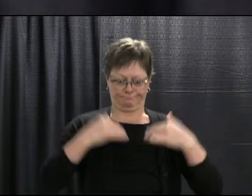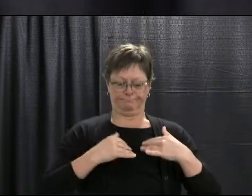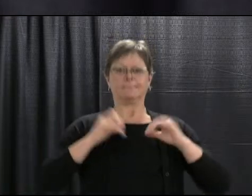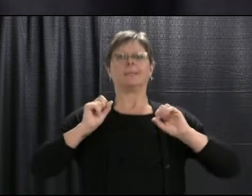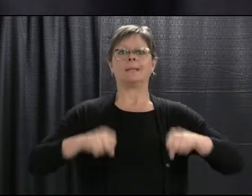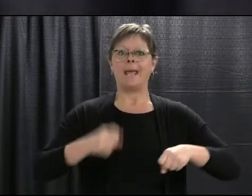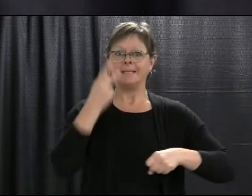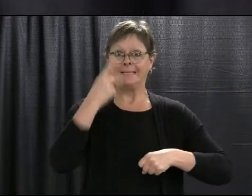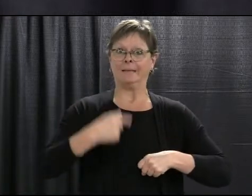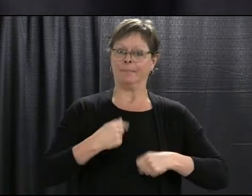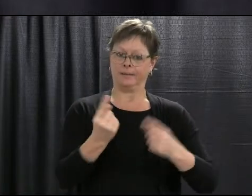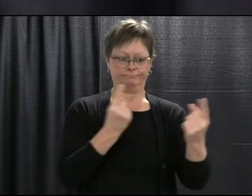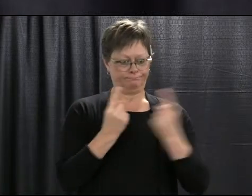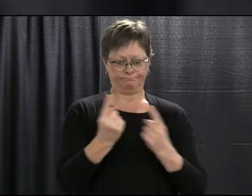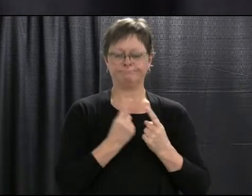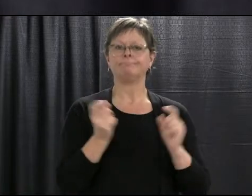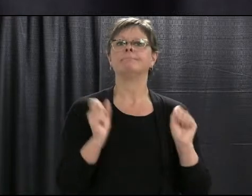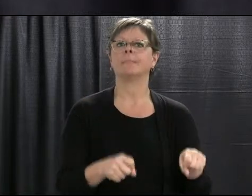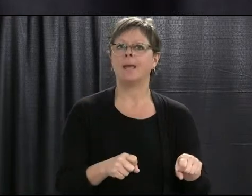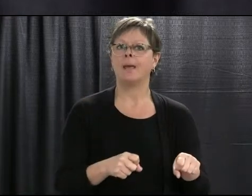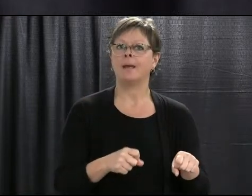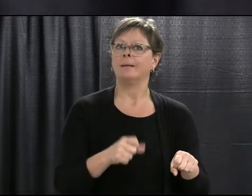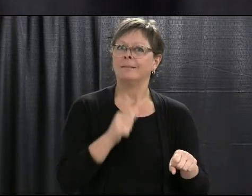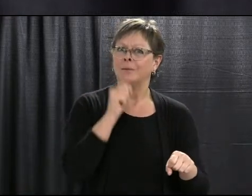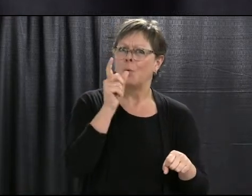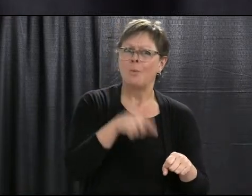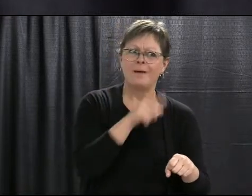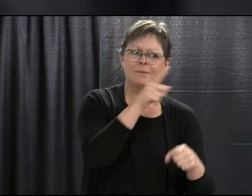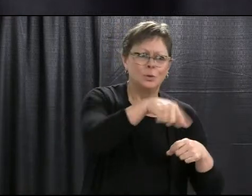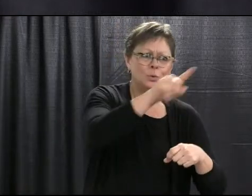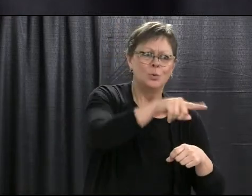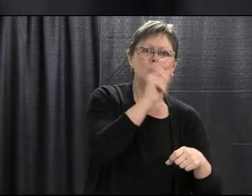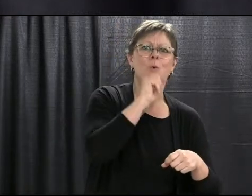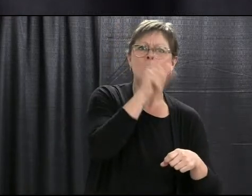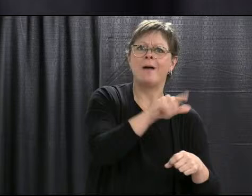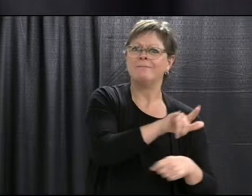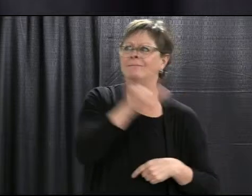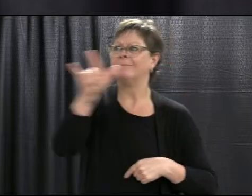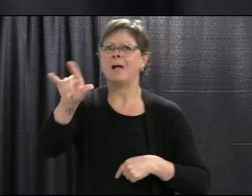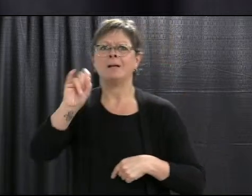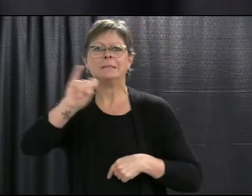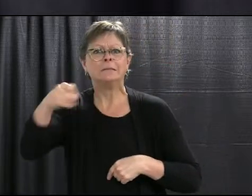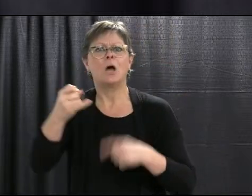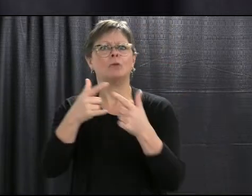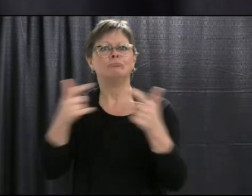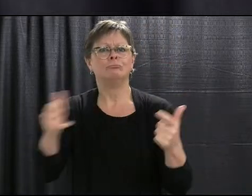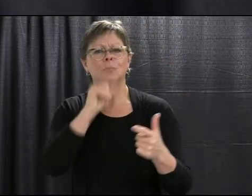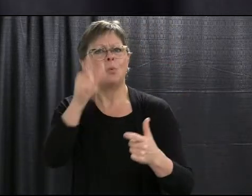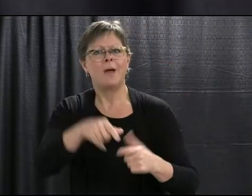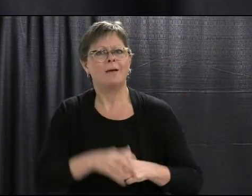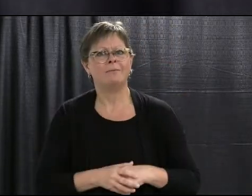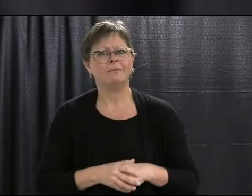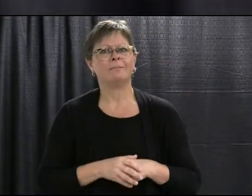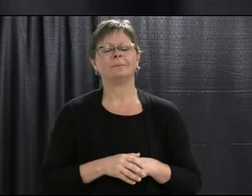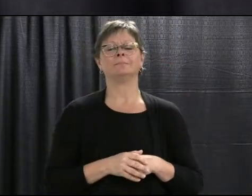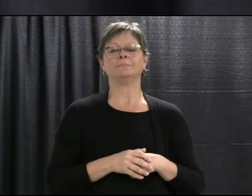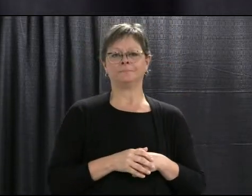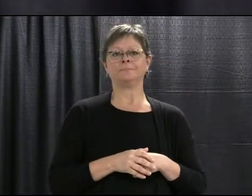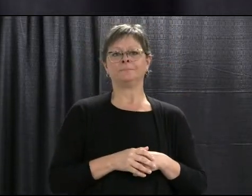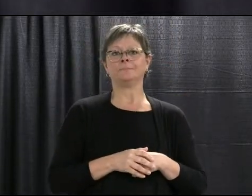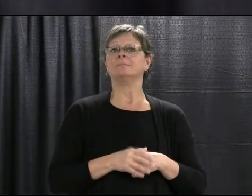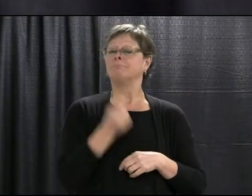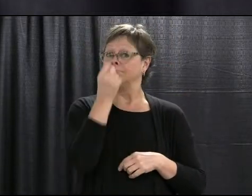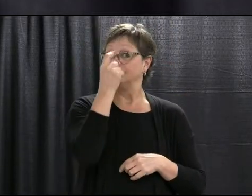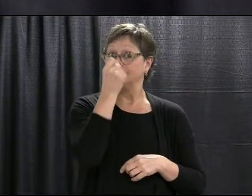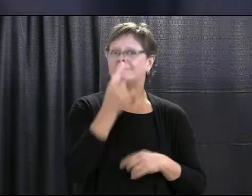know, this will be something that is part of our standard work as we deliver cardiovascular and stroke care in the future in this province. So